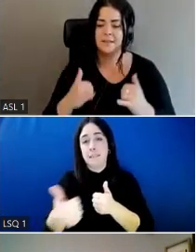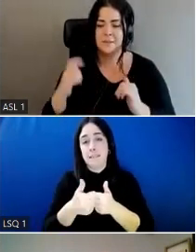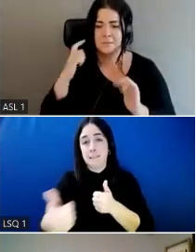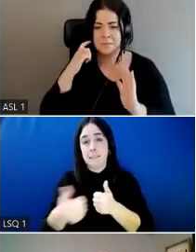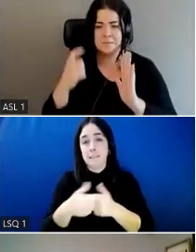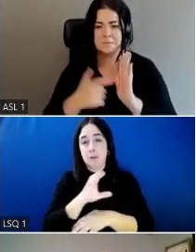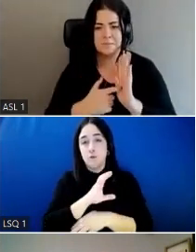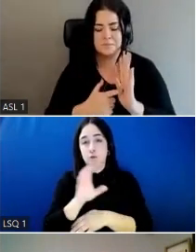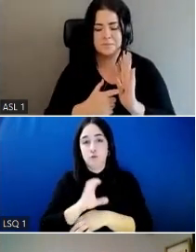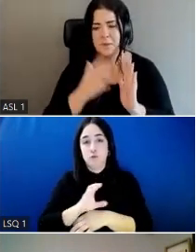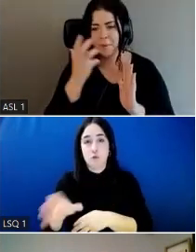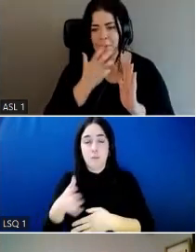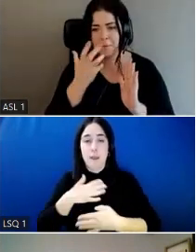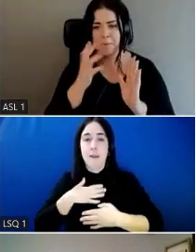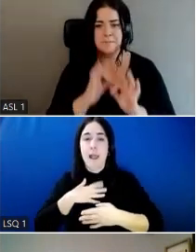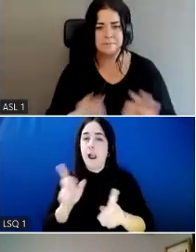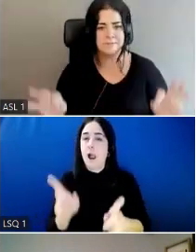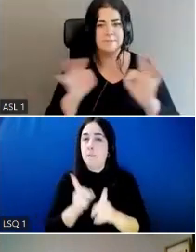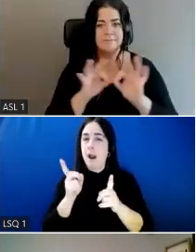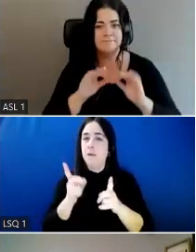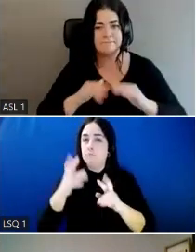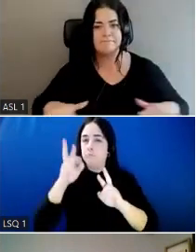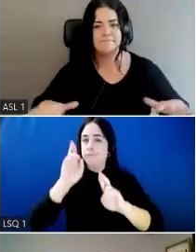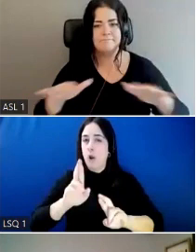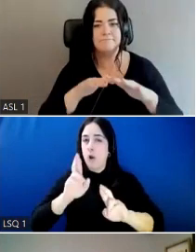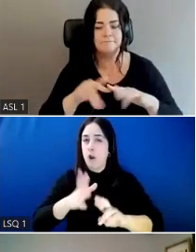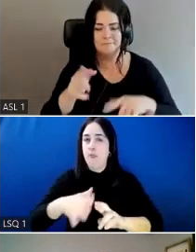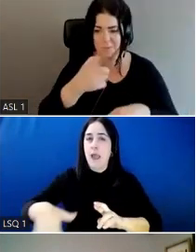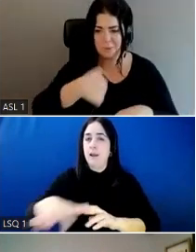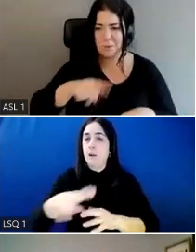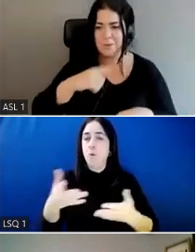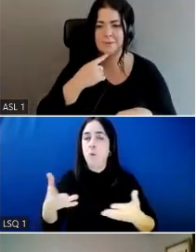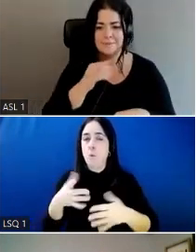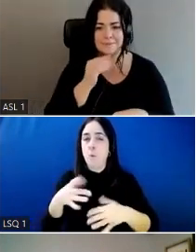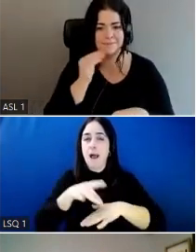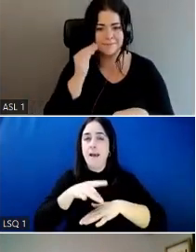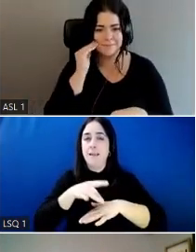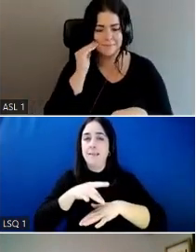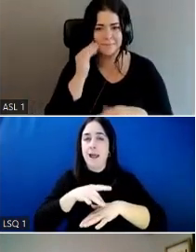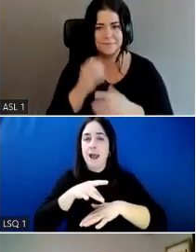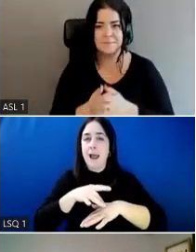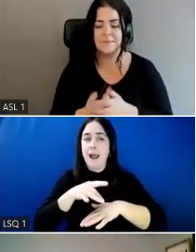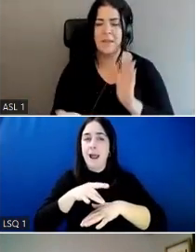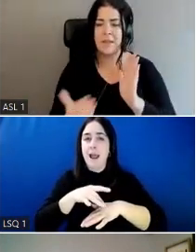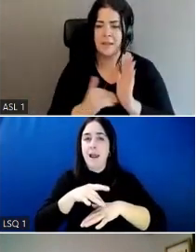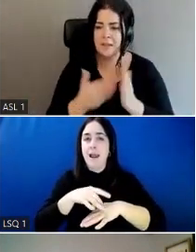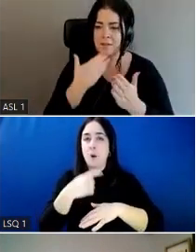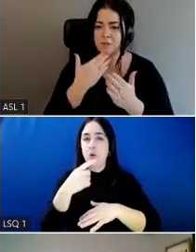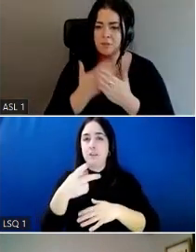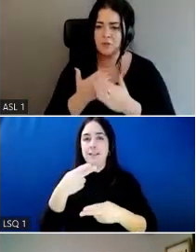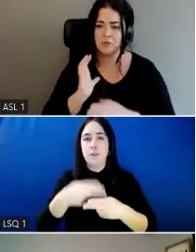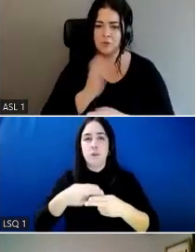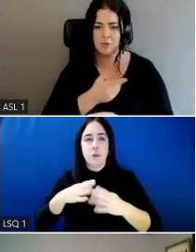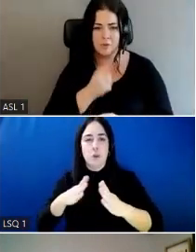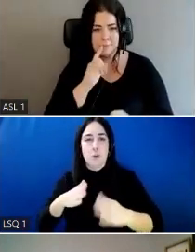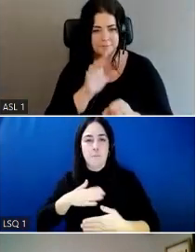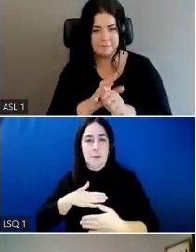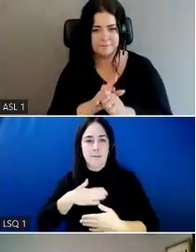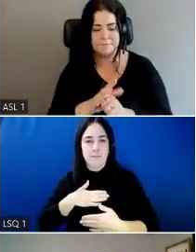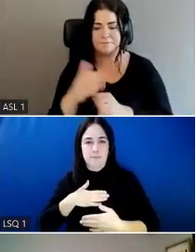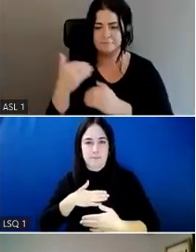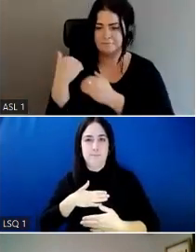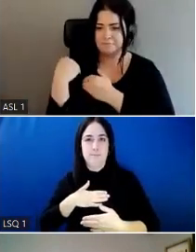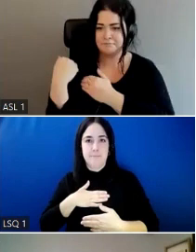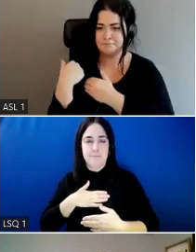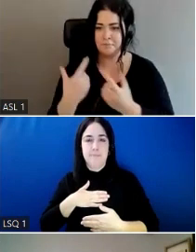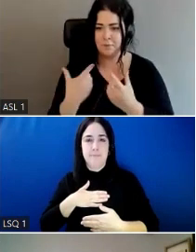the importance of the land which we each call home. We do this to reaffirm our commitment and responsibility